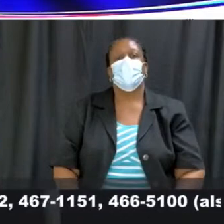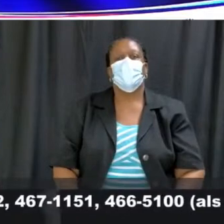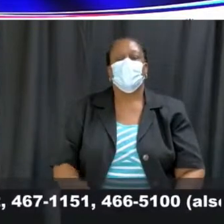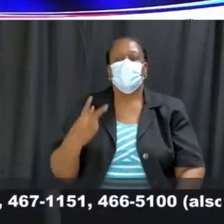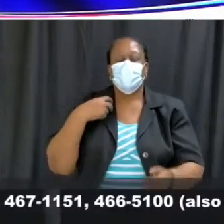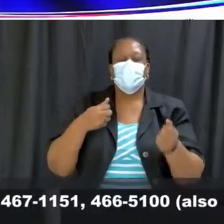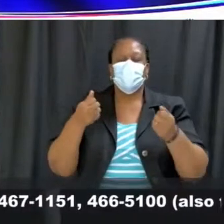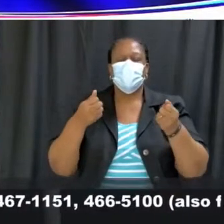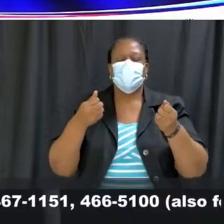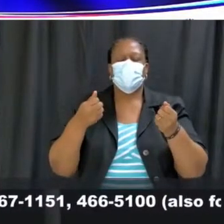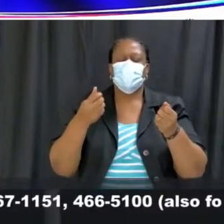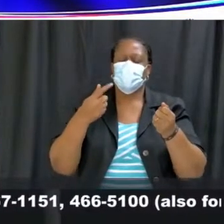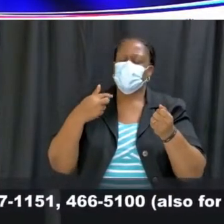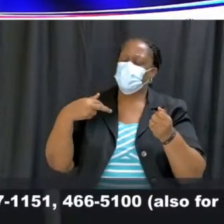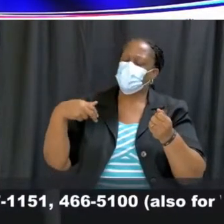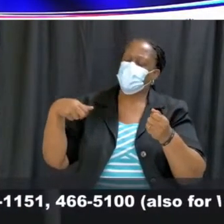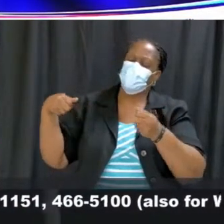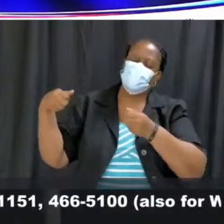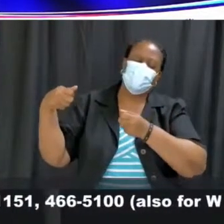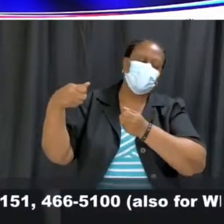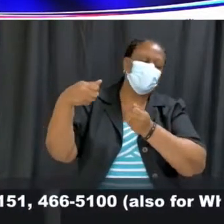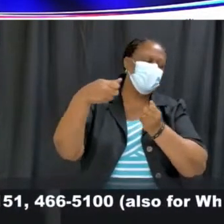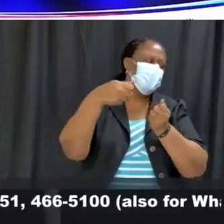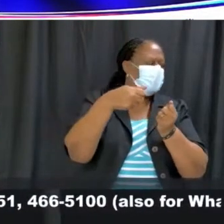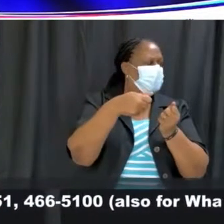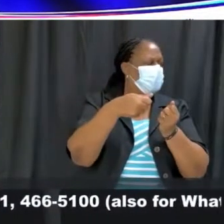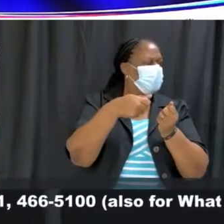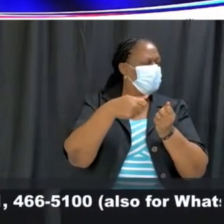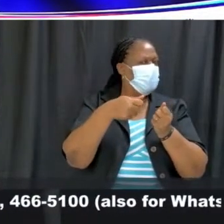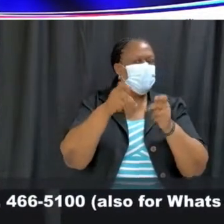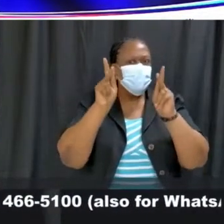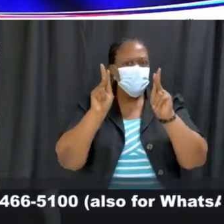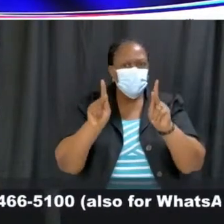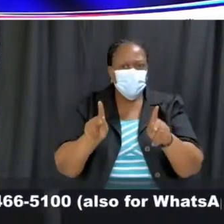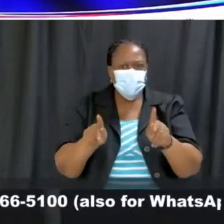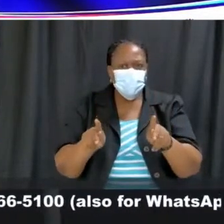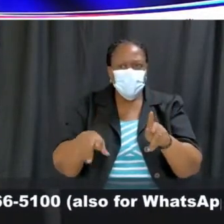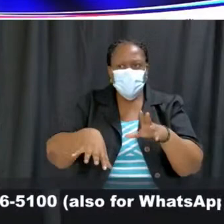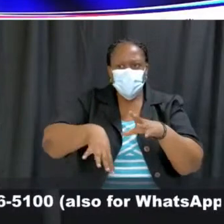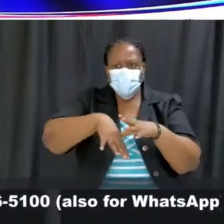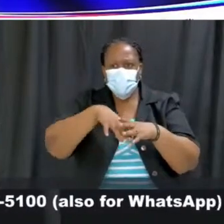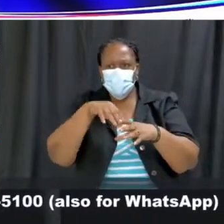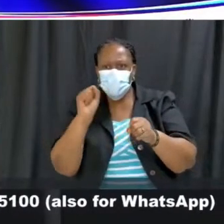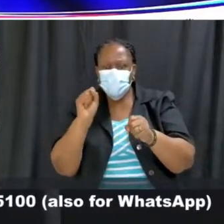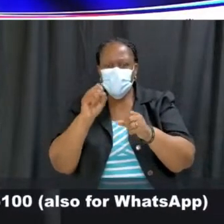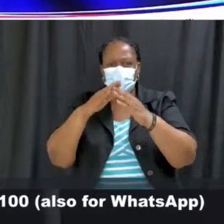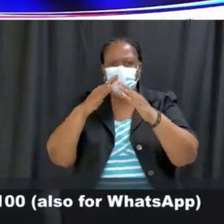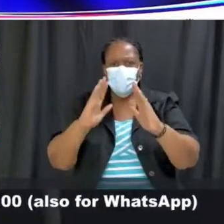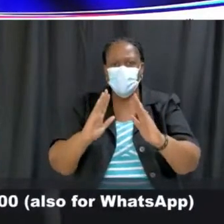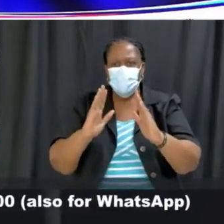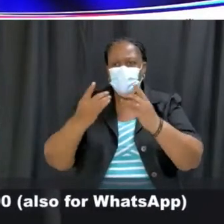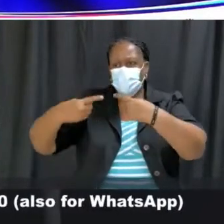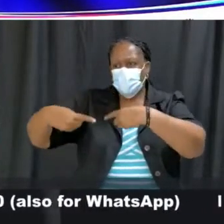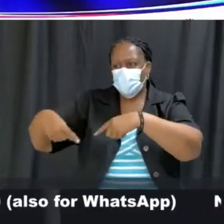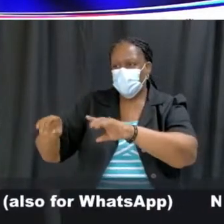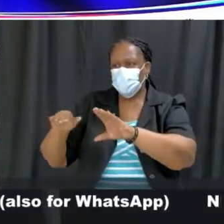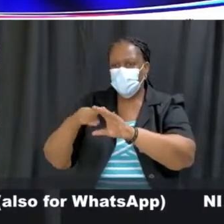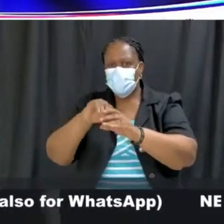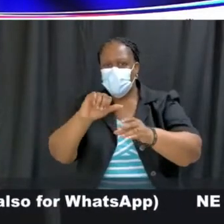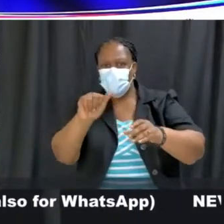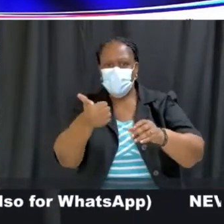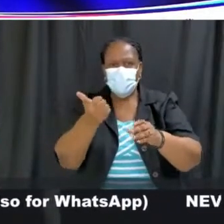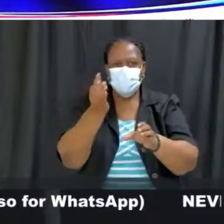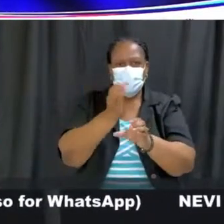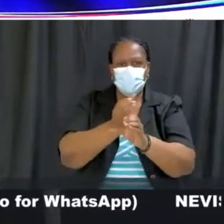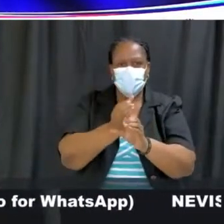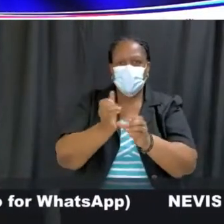to normalize things, to exercise your civil responsibility. We cannot do it by ourselves.